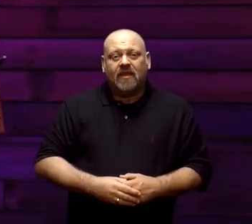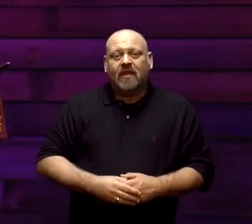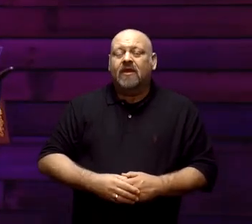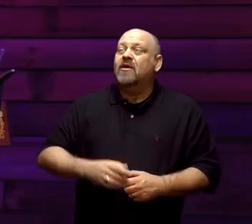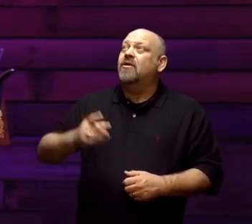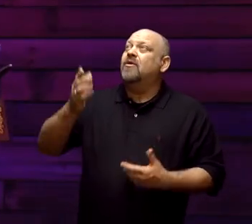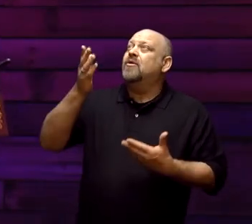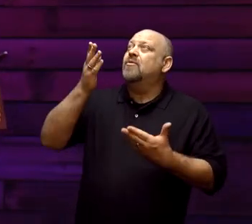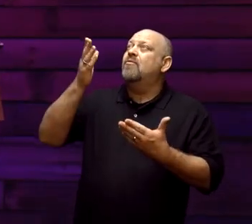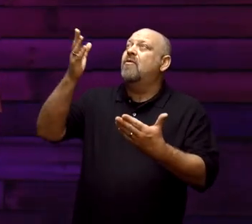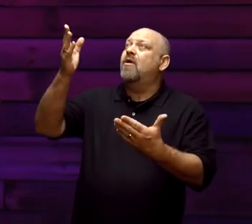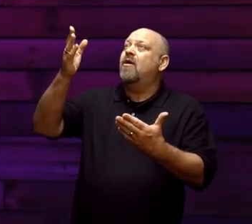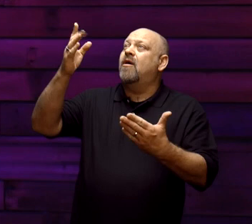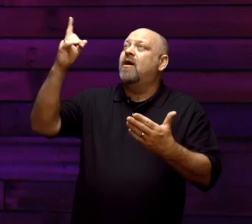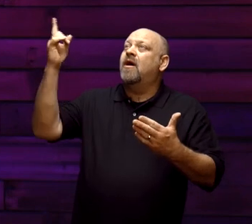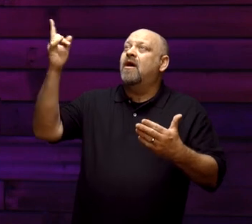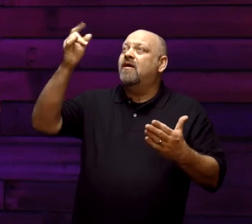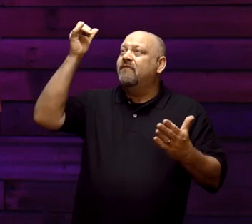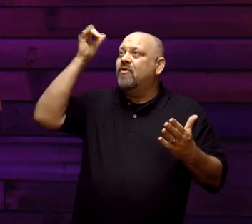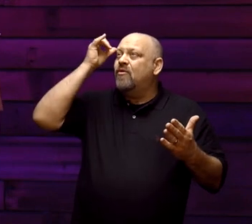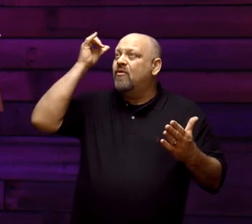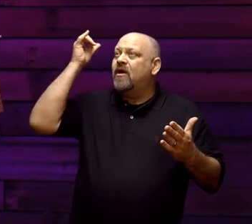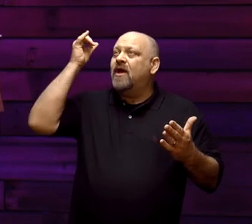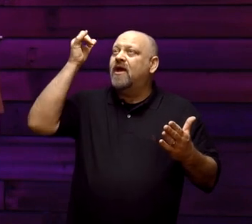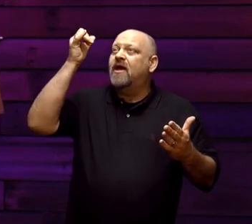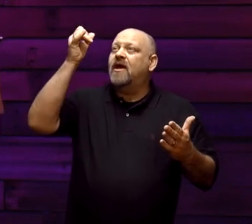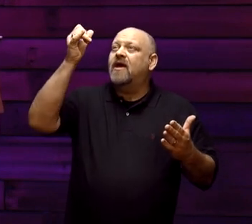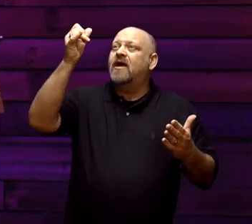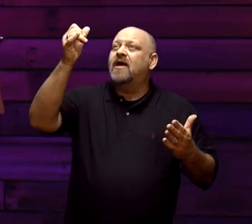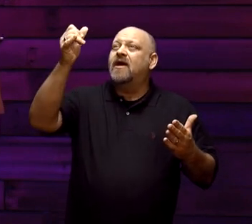mine. You are